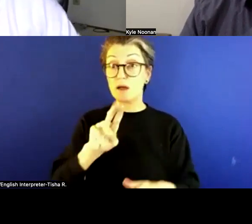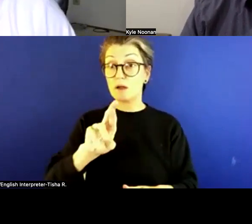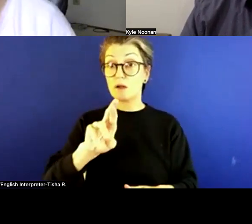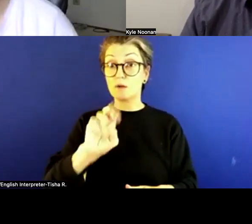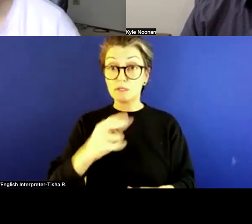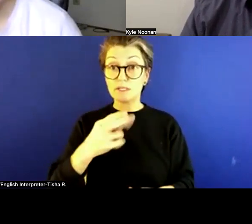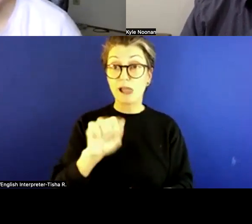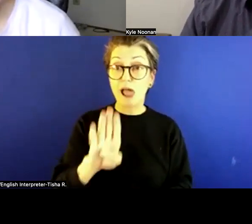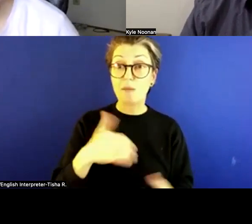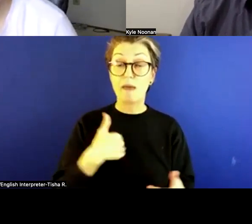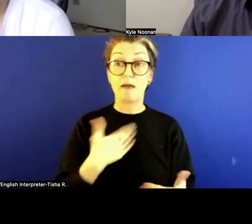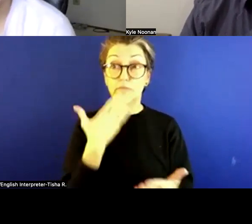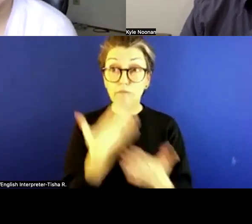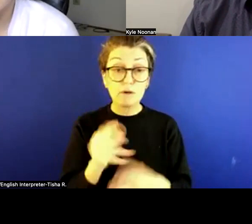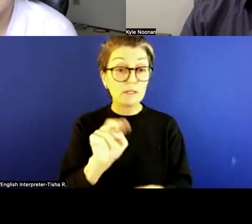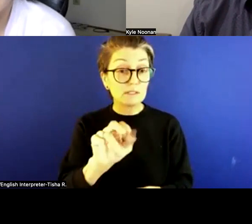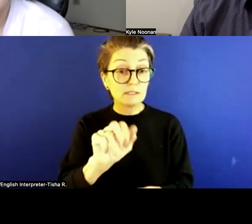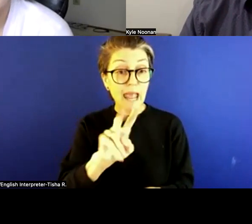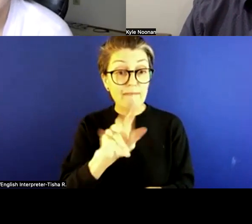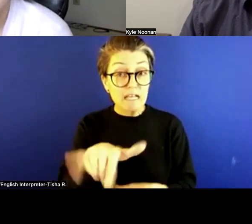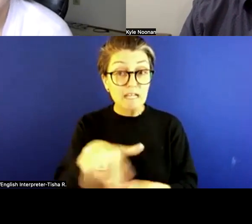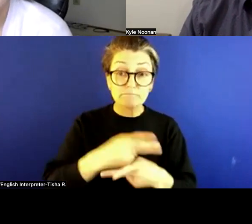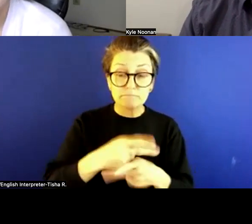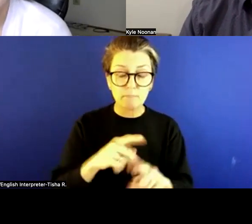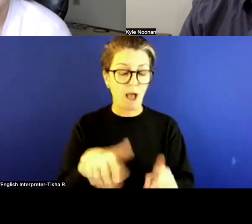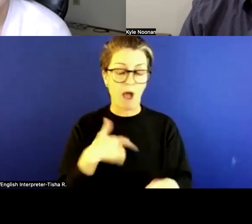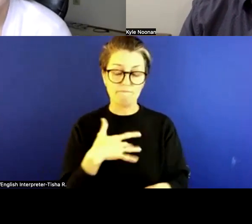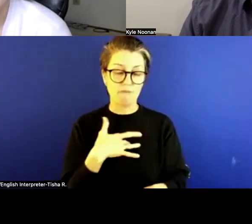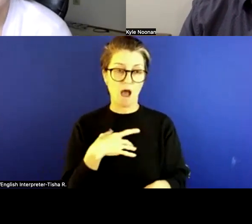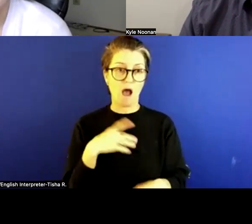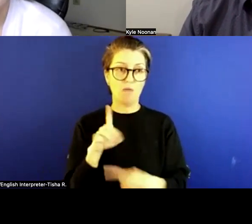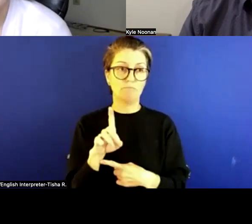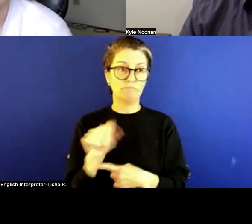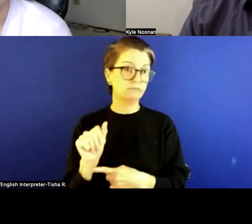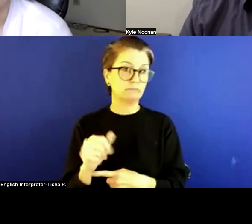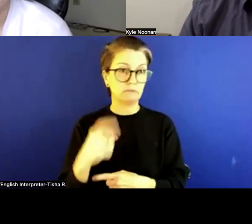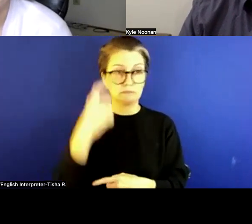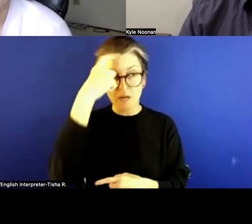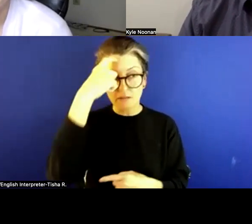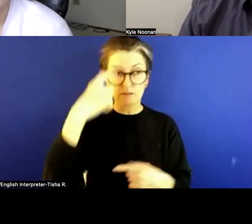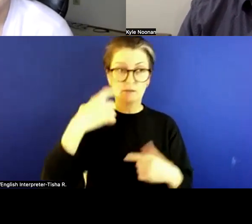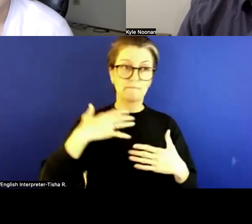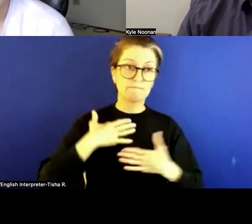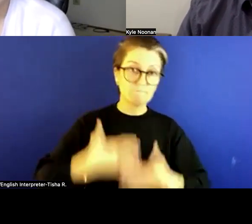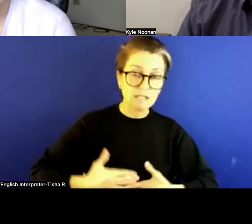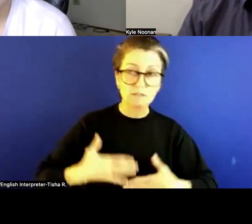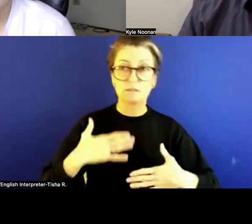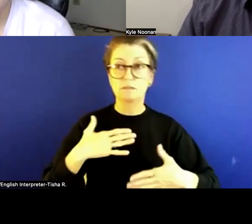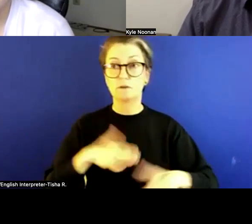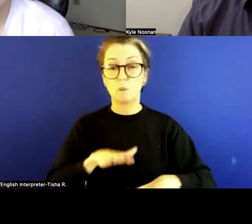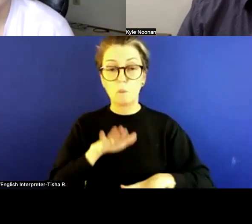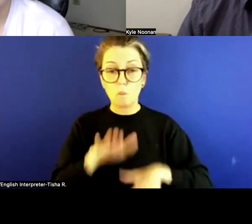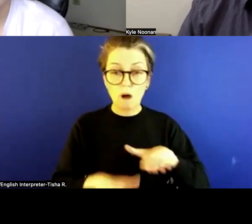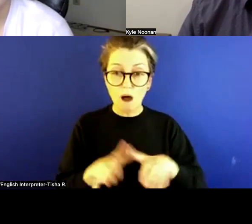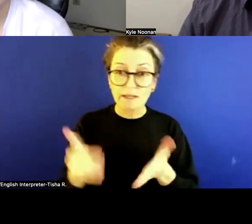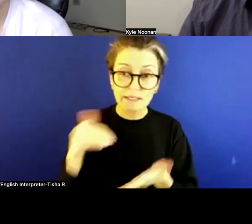care in the world in the Navy, but it was really debilitating, mentally and physically, to try to walk again.